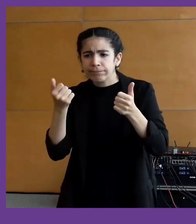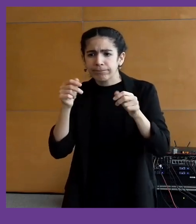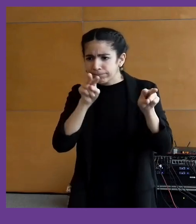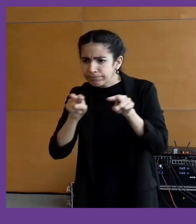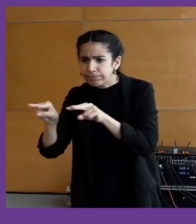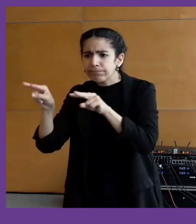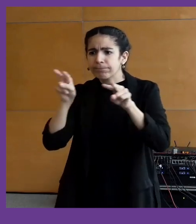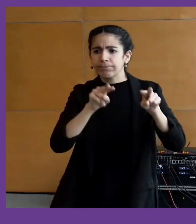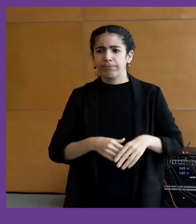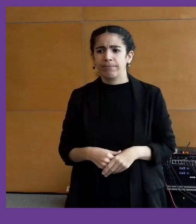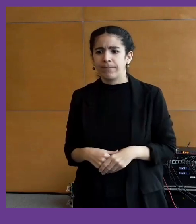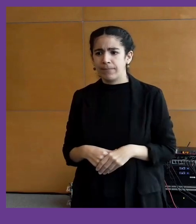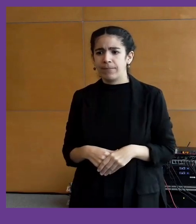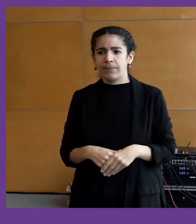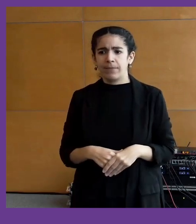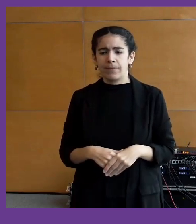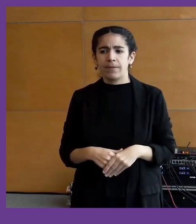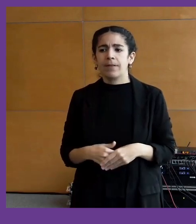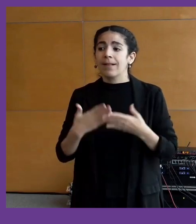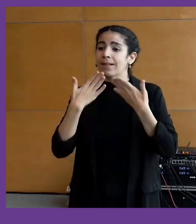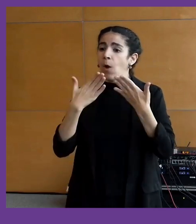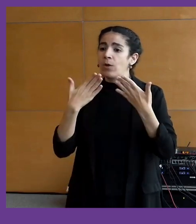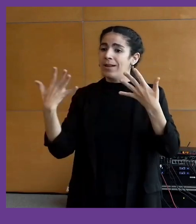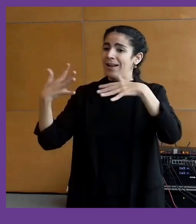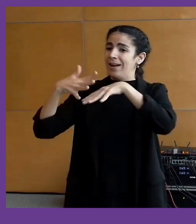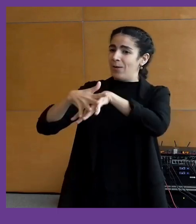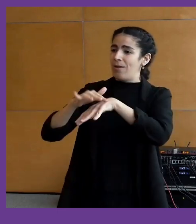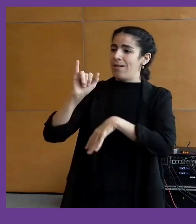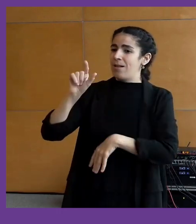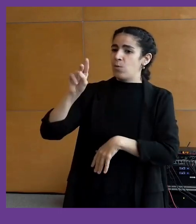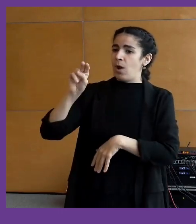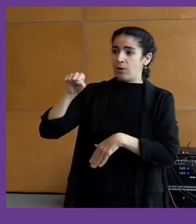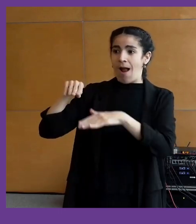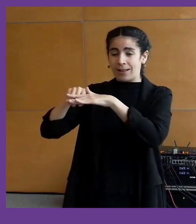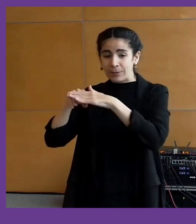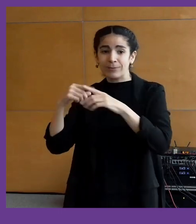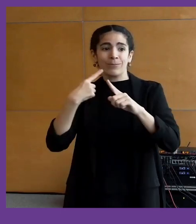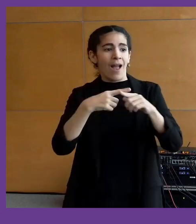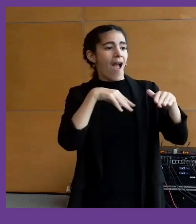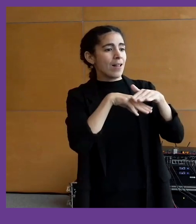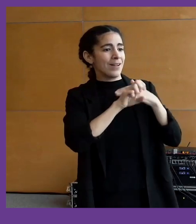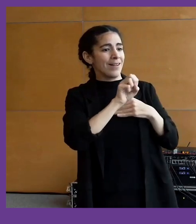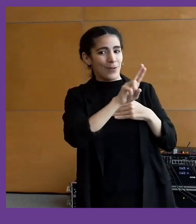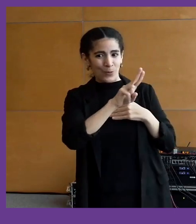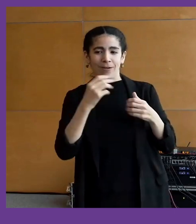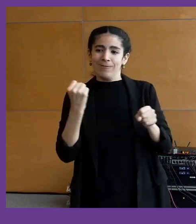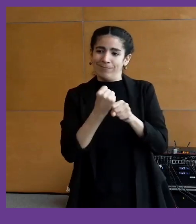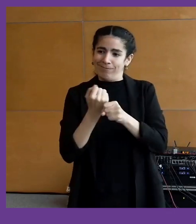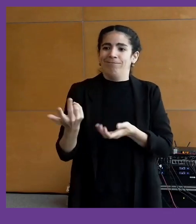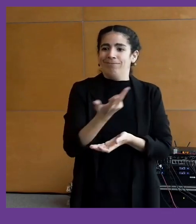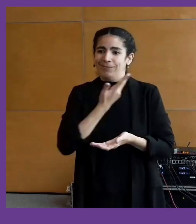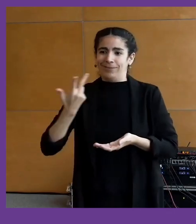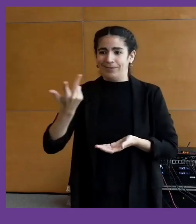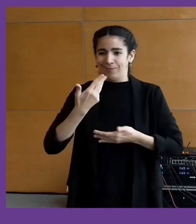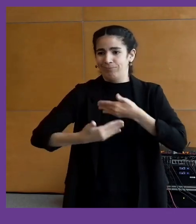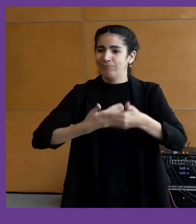Dear colleagues, the International Convention on the Rights of Persons with Disabilities emphasizes tourism, leisure, and free time